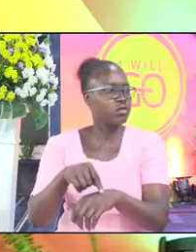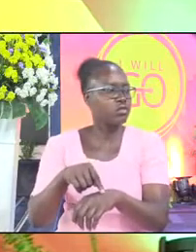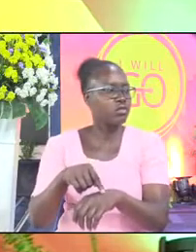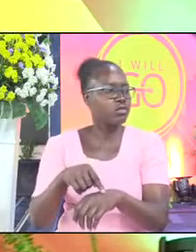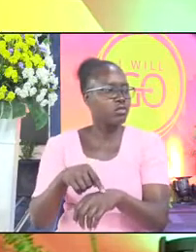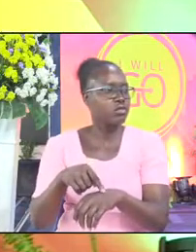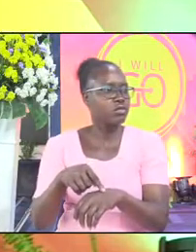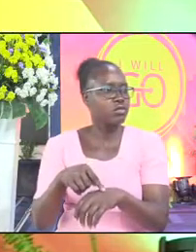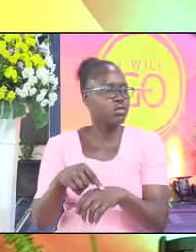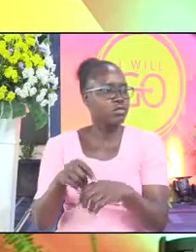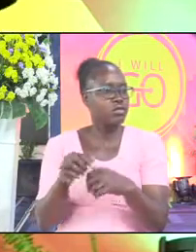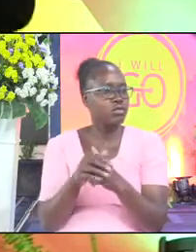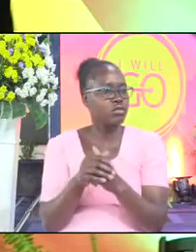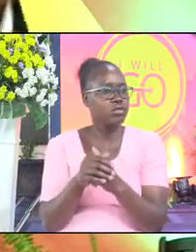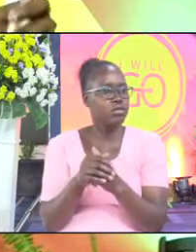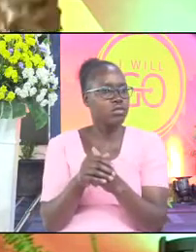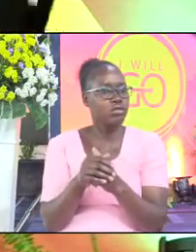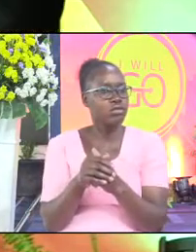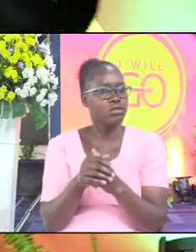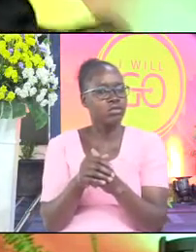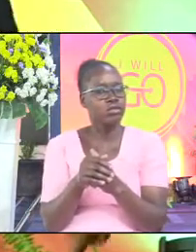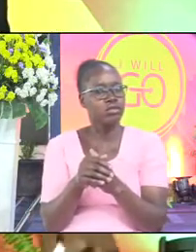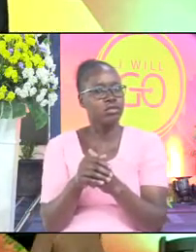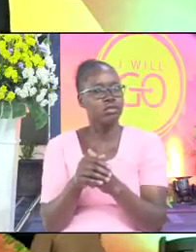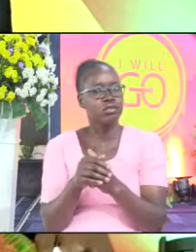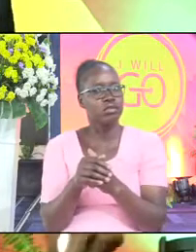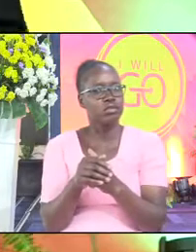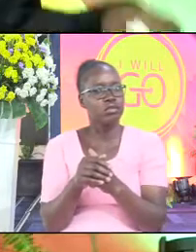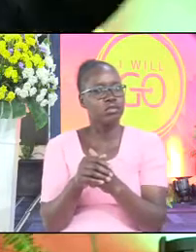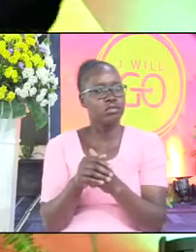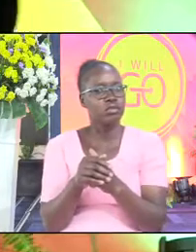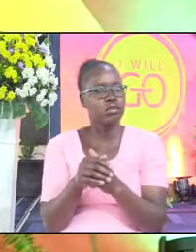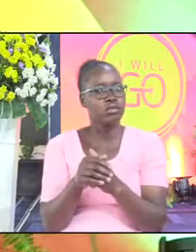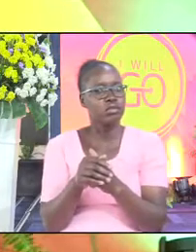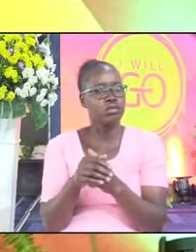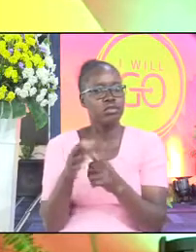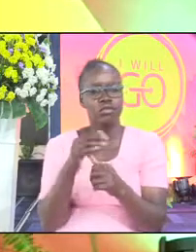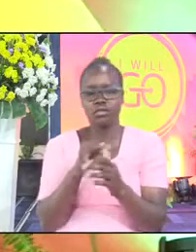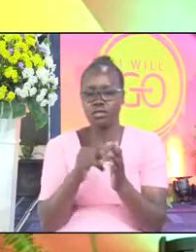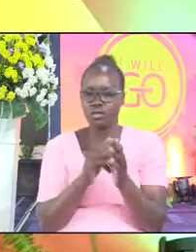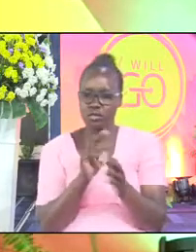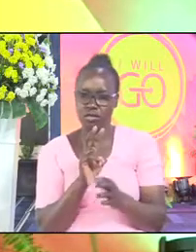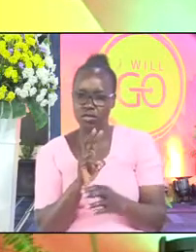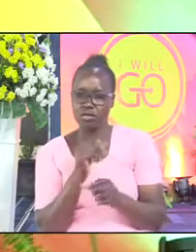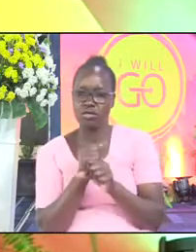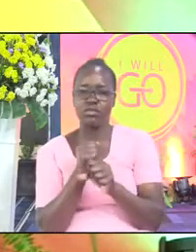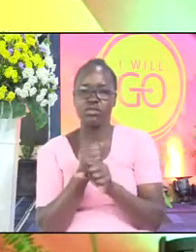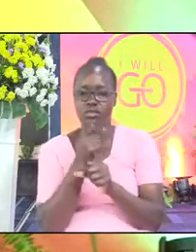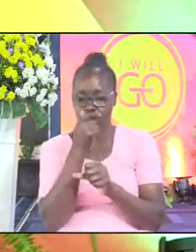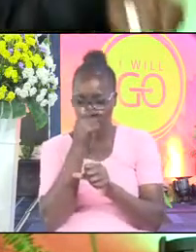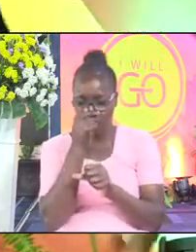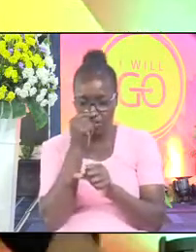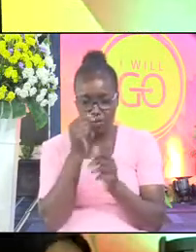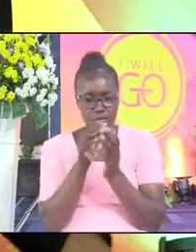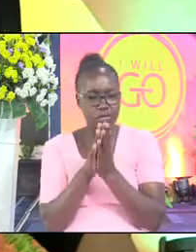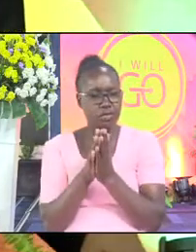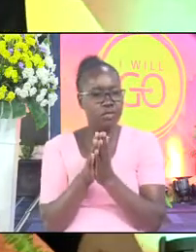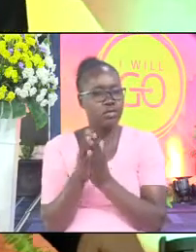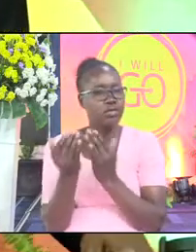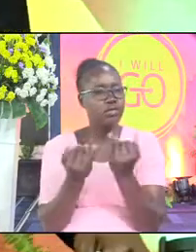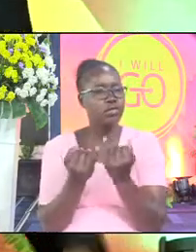Where I was pastoring? I was in New York. I was in the subway. And I saw one of my deacons in the